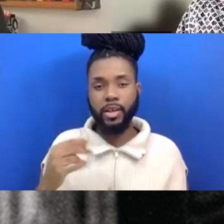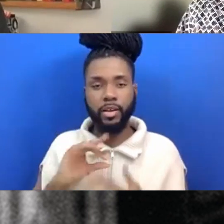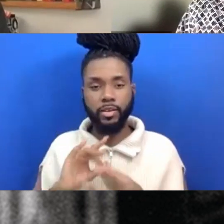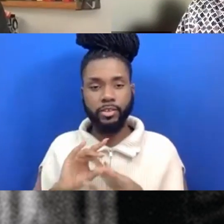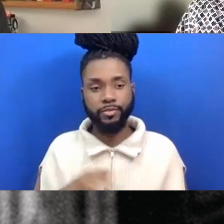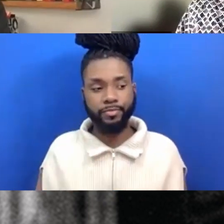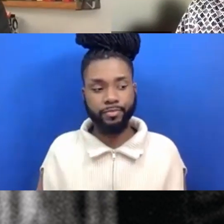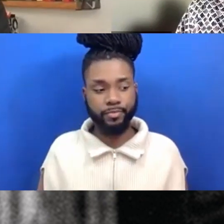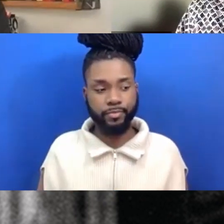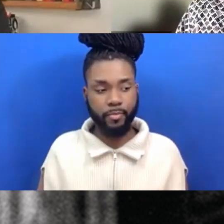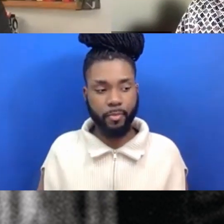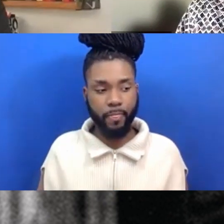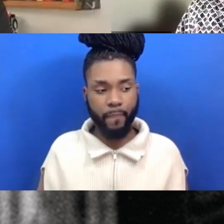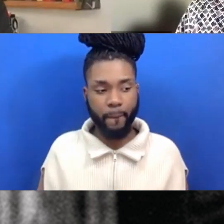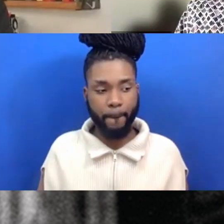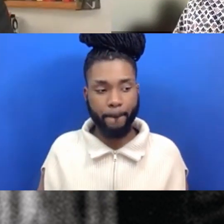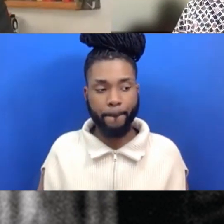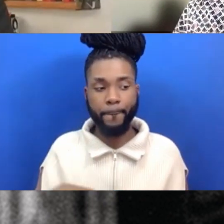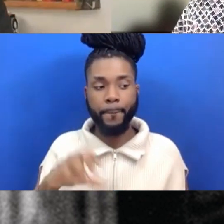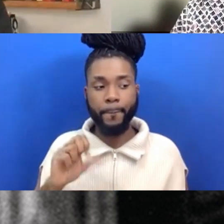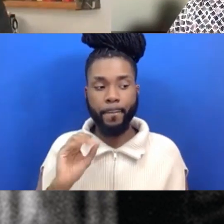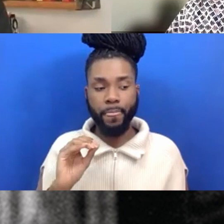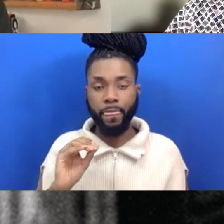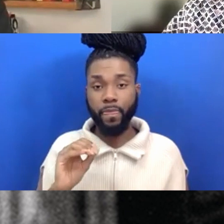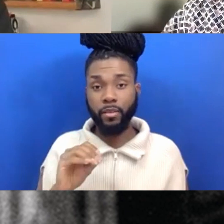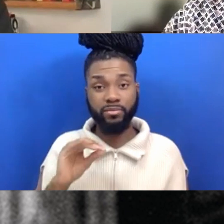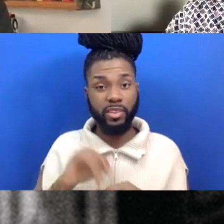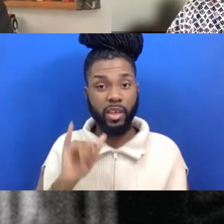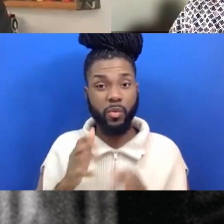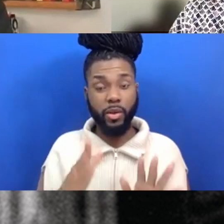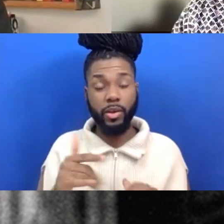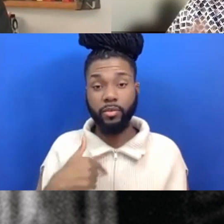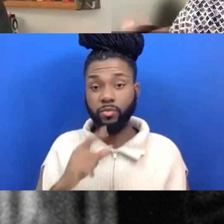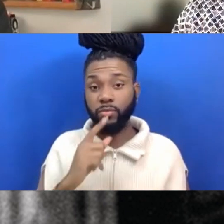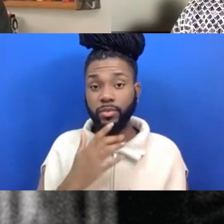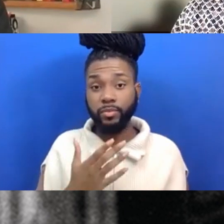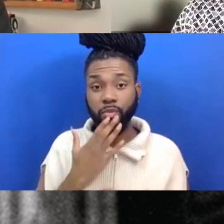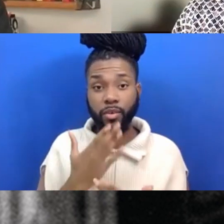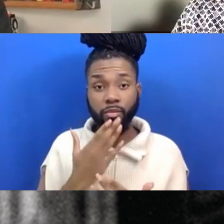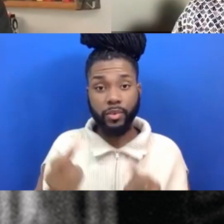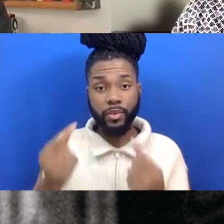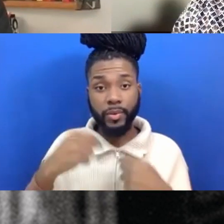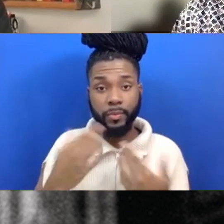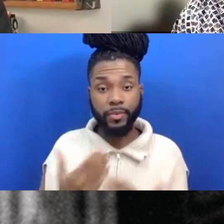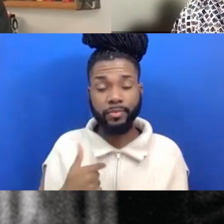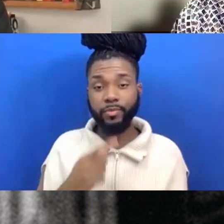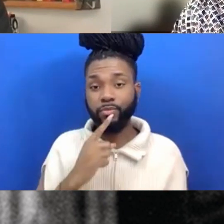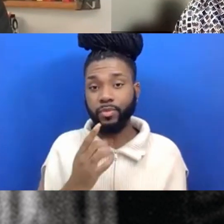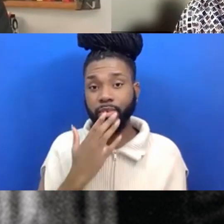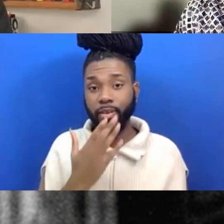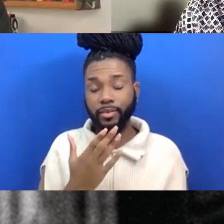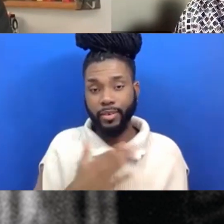So in that way, I'm very grateful to be here, and I'm very grateful to celebrate you, but I